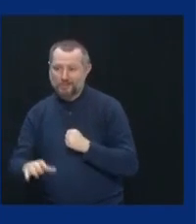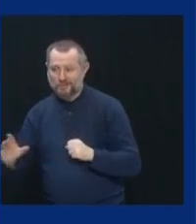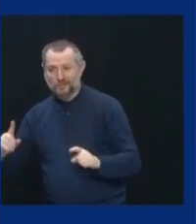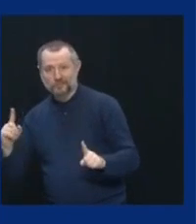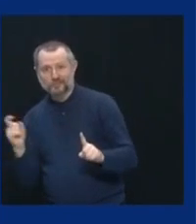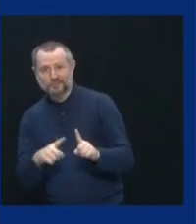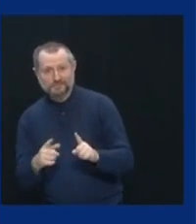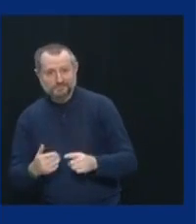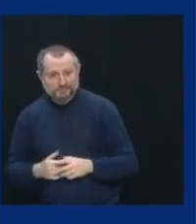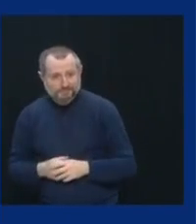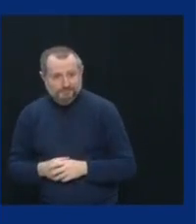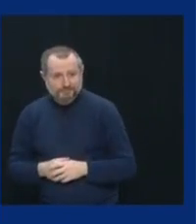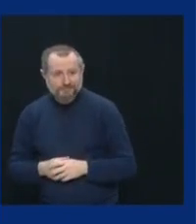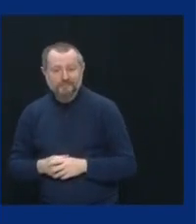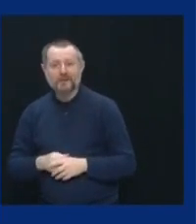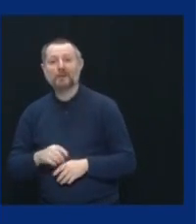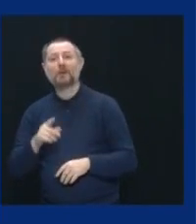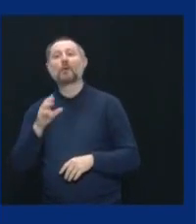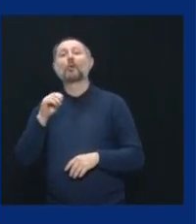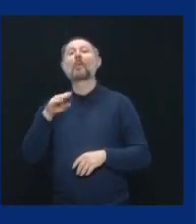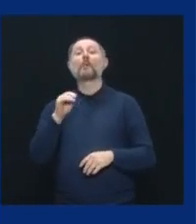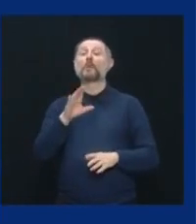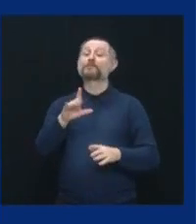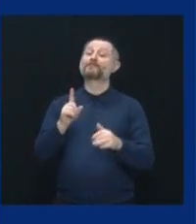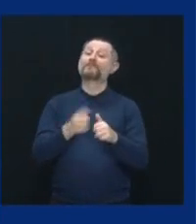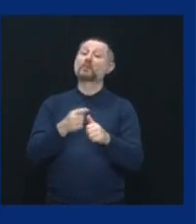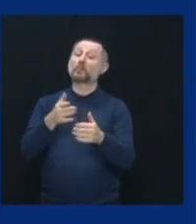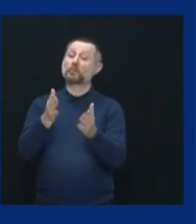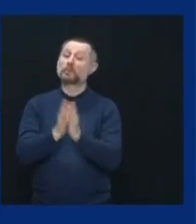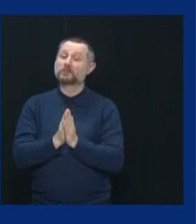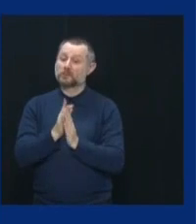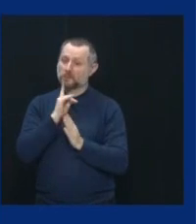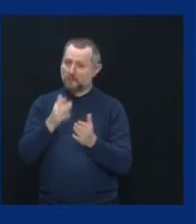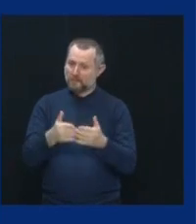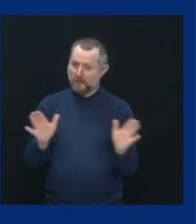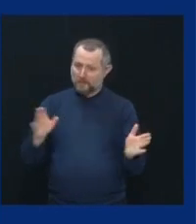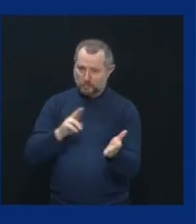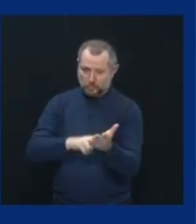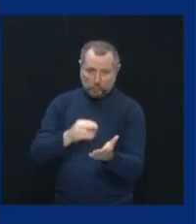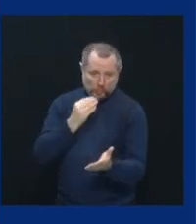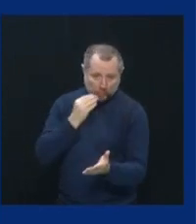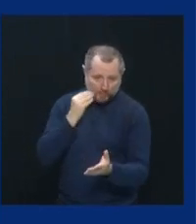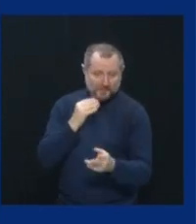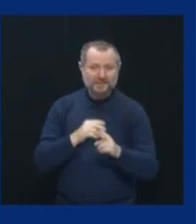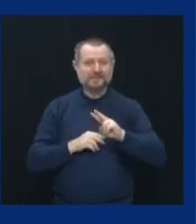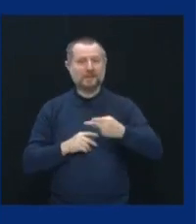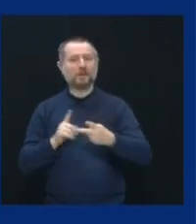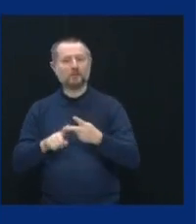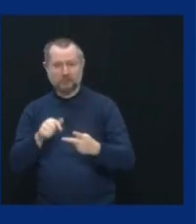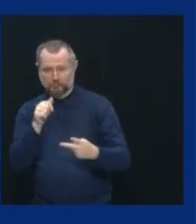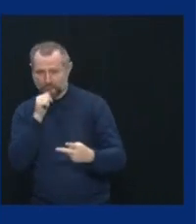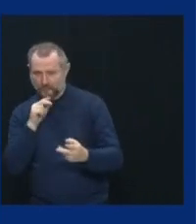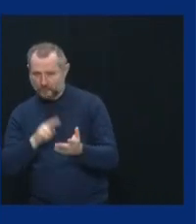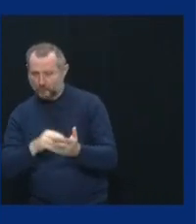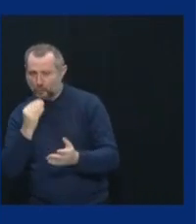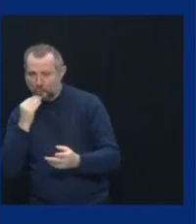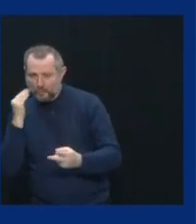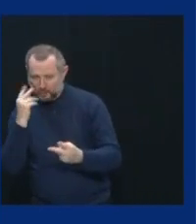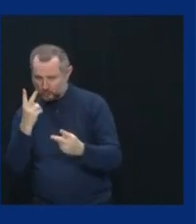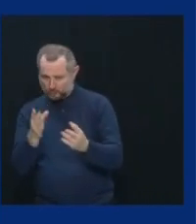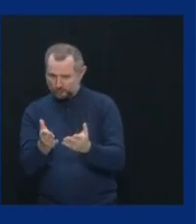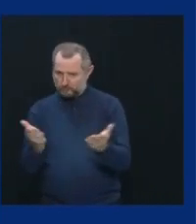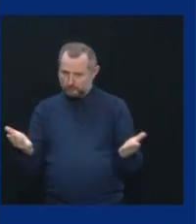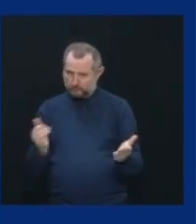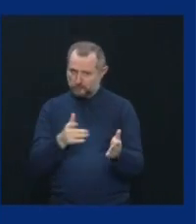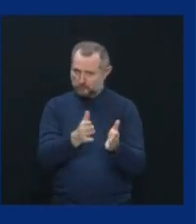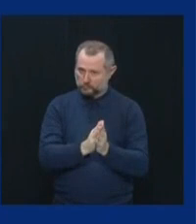that month. The first request was for public nursing homes. The second request was private nursing homes. We